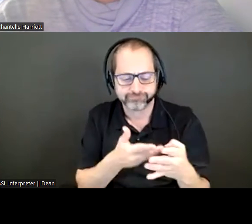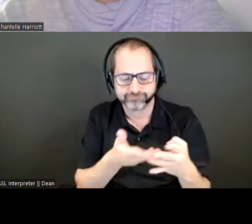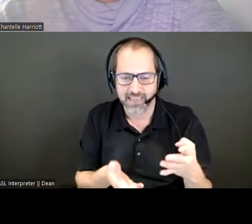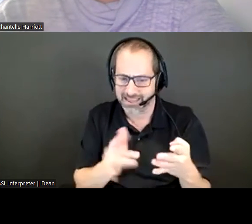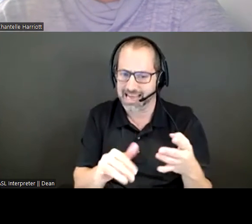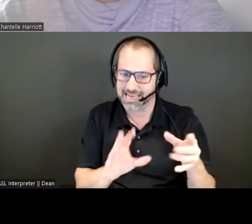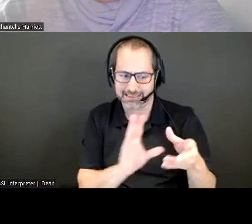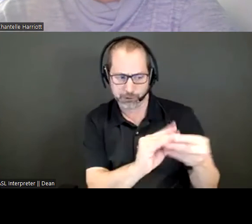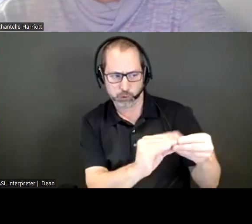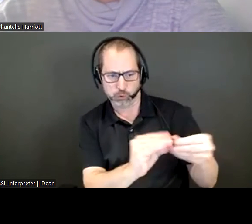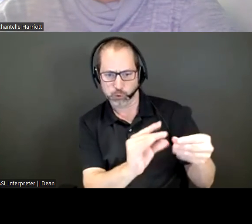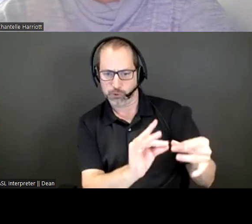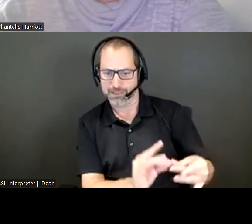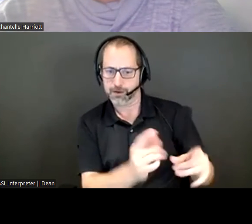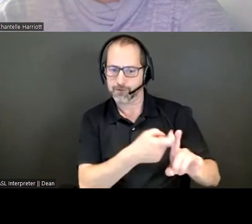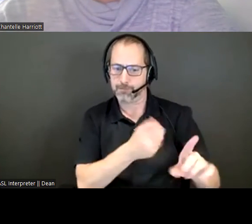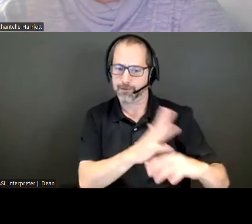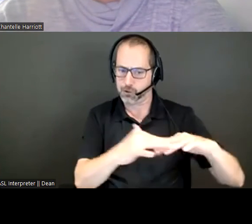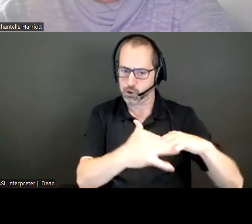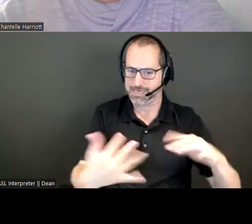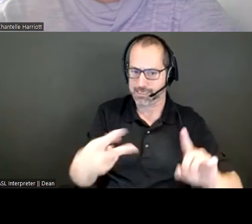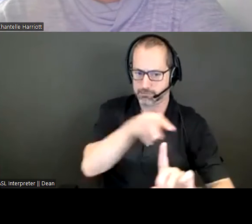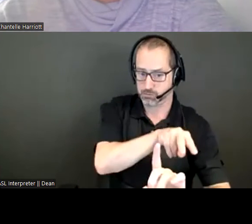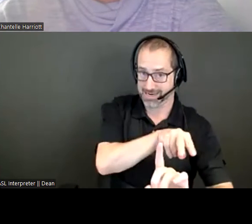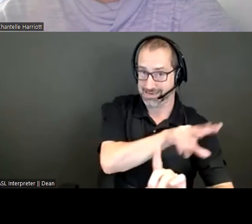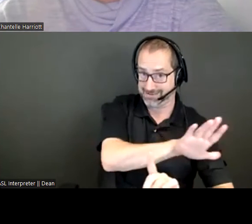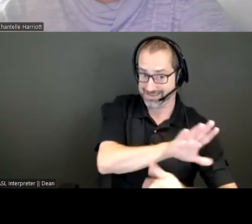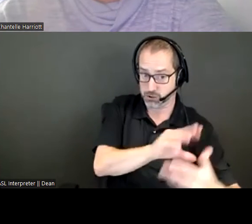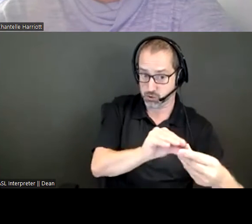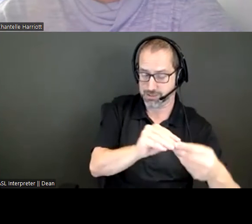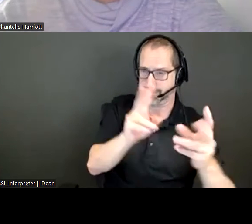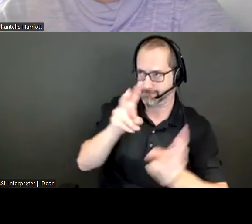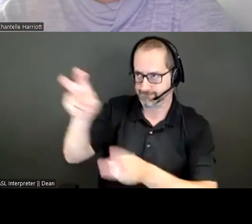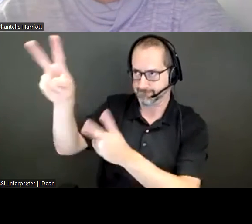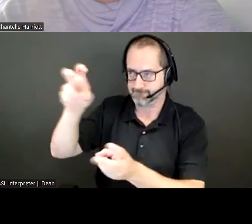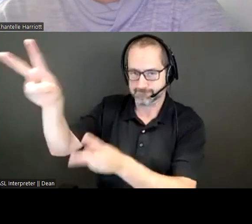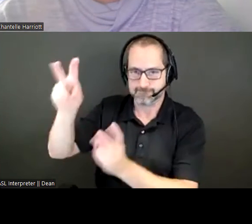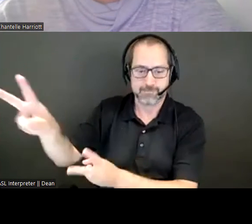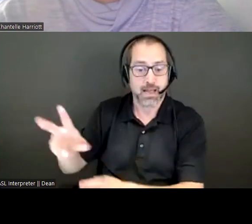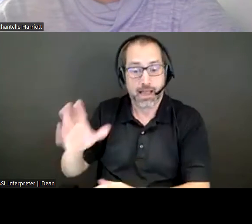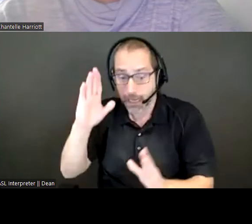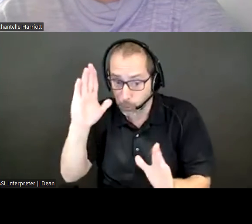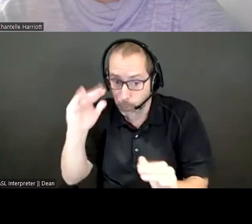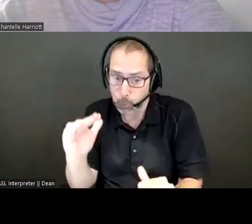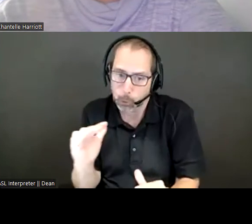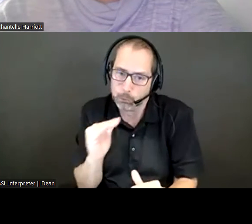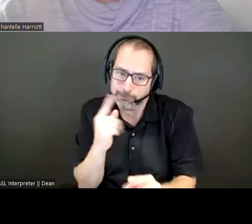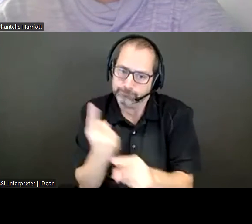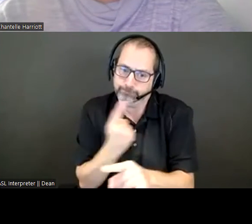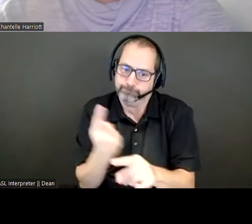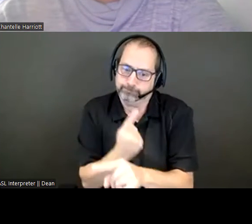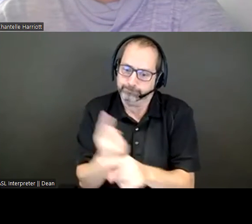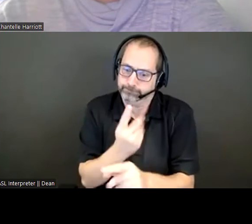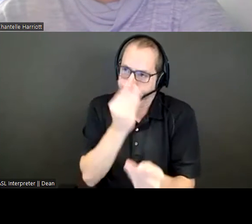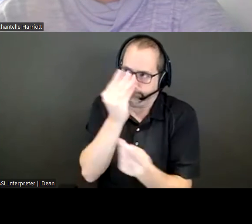narratives from a First Nations perspective, and I hope I do them justice. So I need to learn more